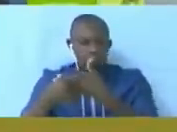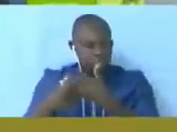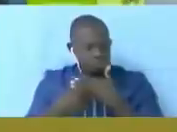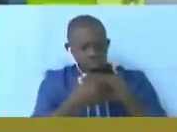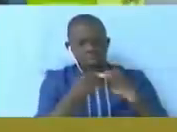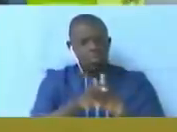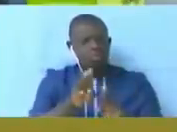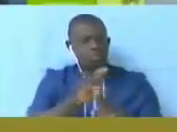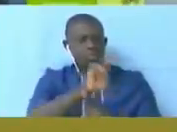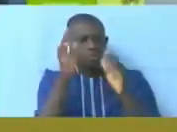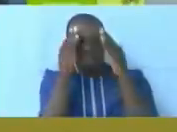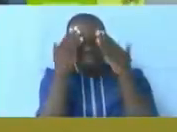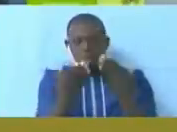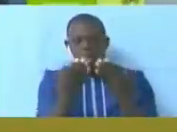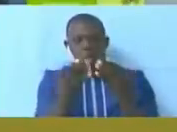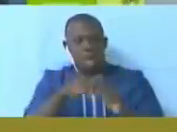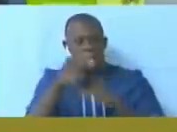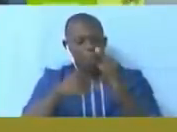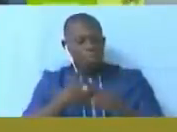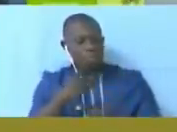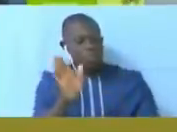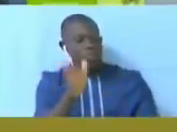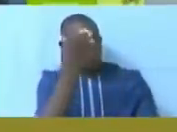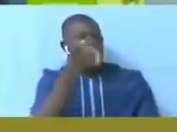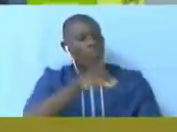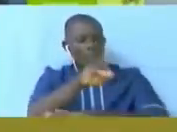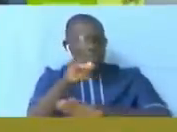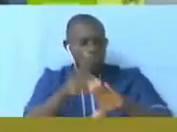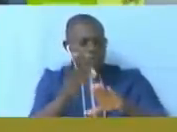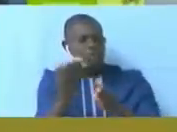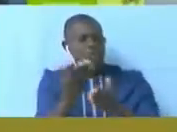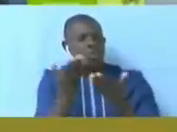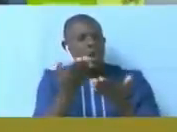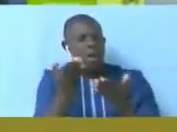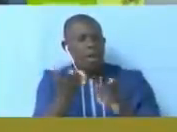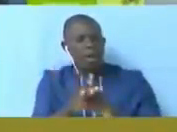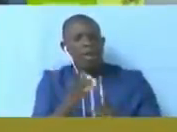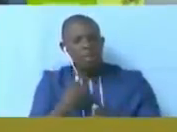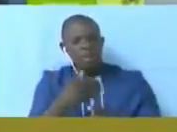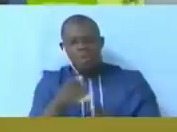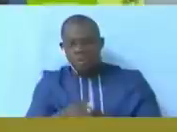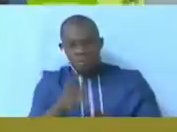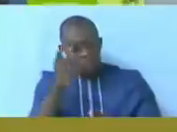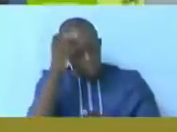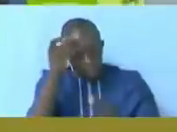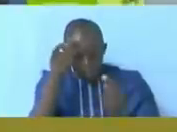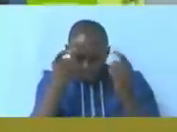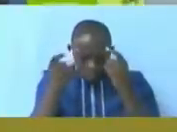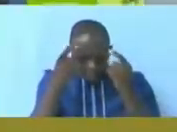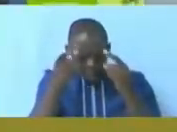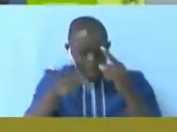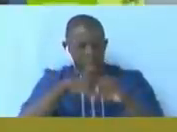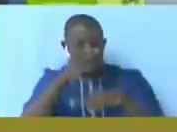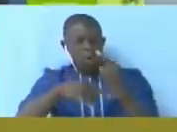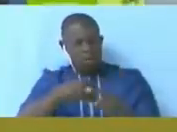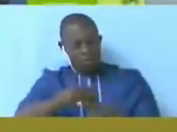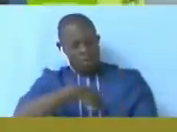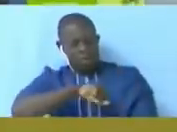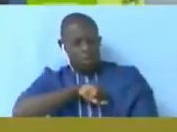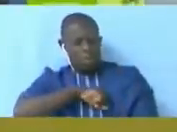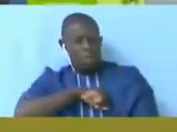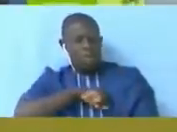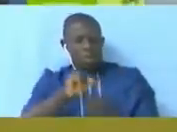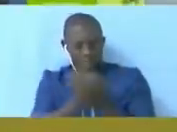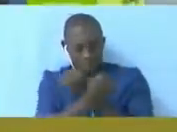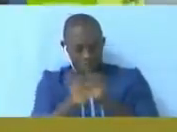my whereabouts, so they were concerned about my personal safety. Bitungo tumo British Law High Commissioner Membijang, nako ya